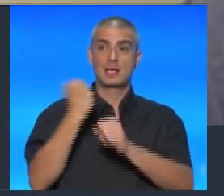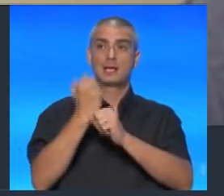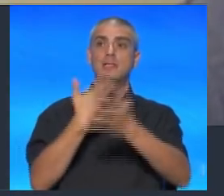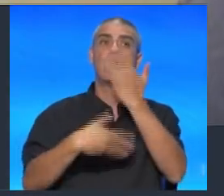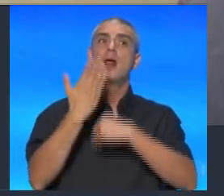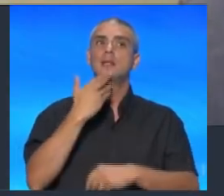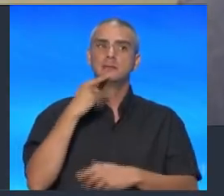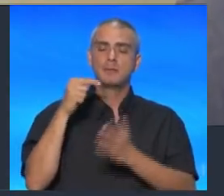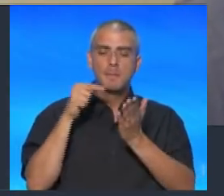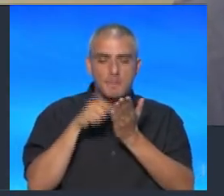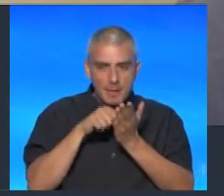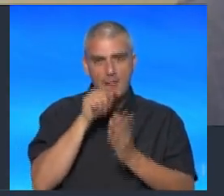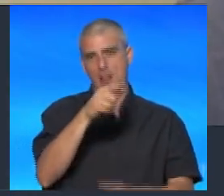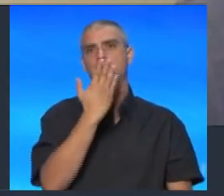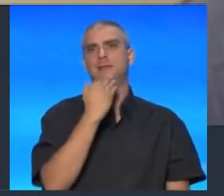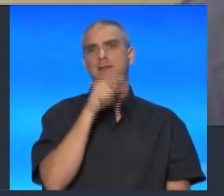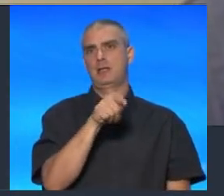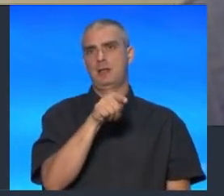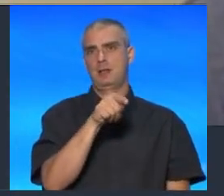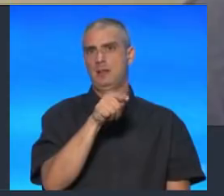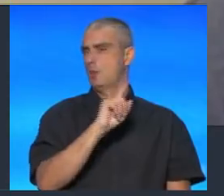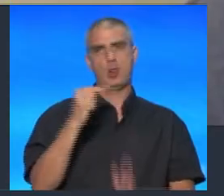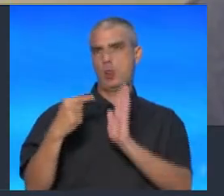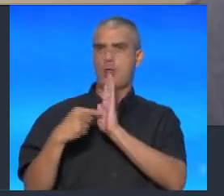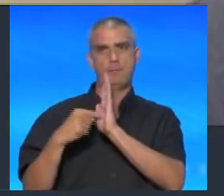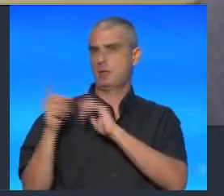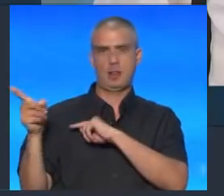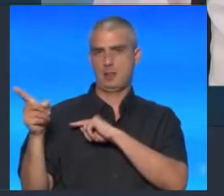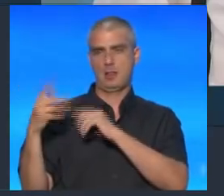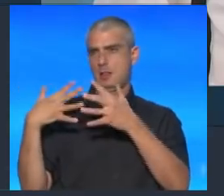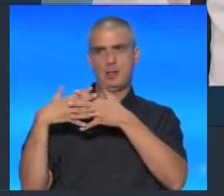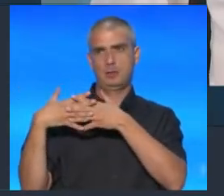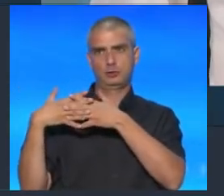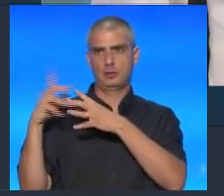will be because of Israel, not because of the United States.